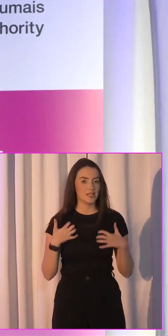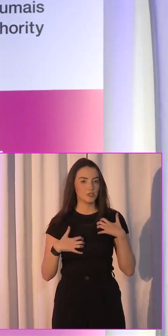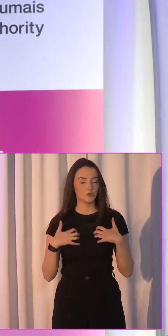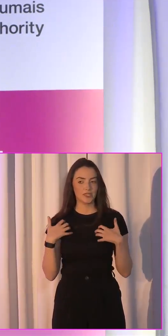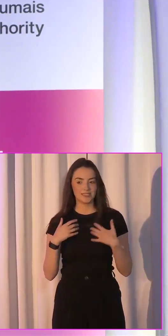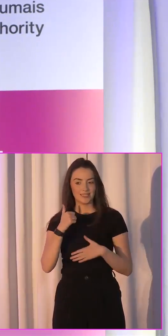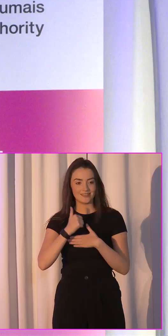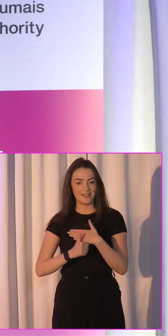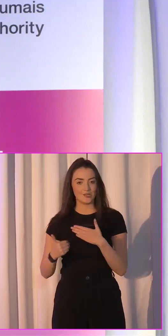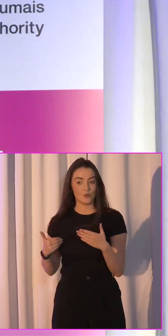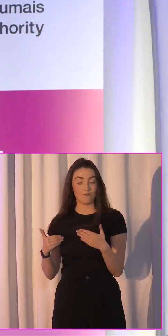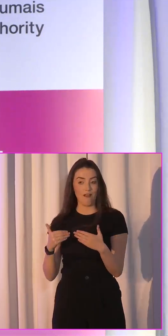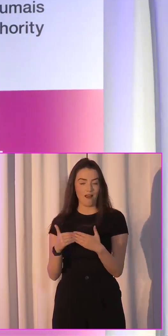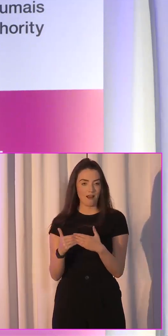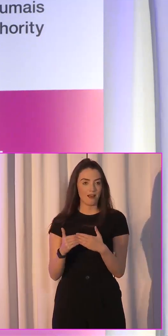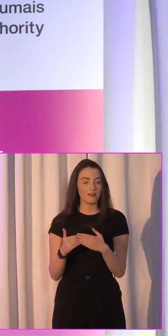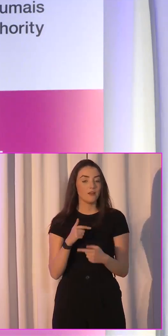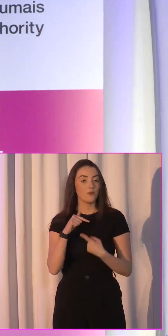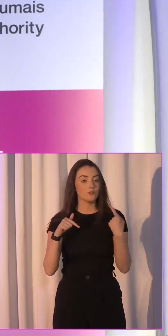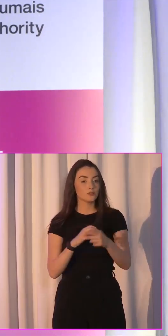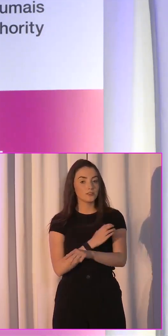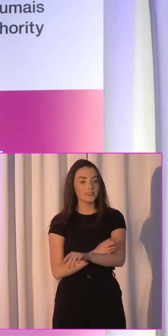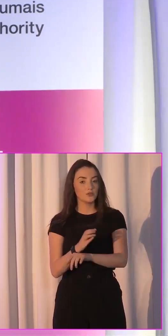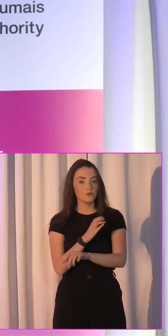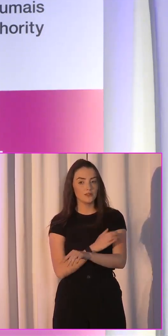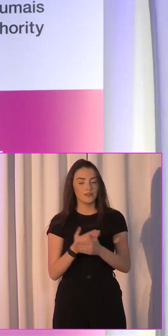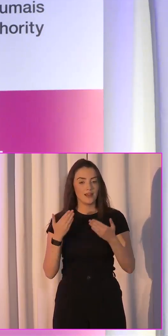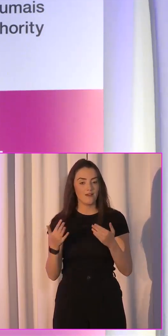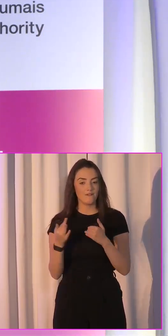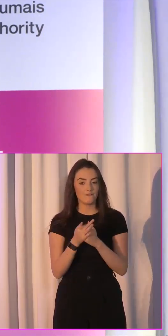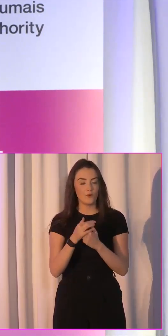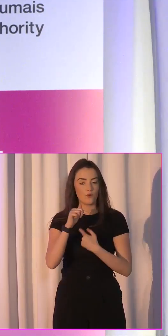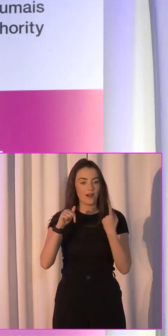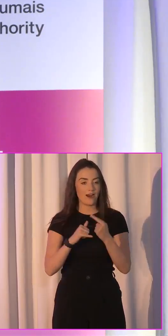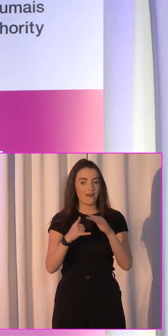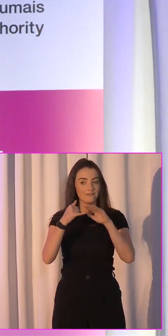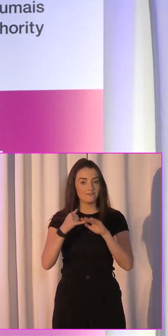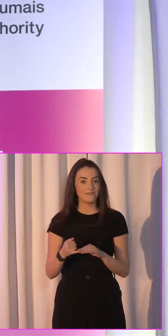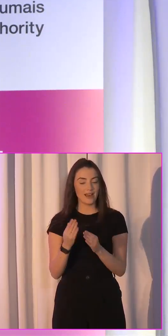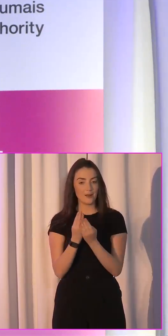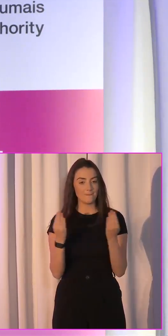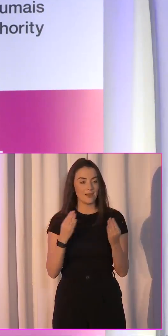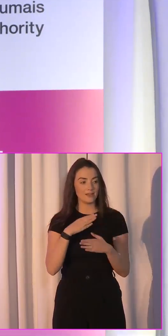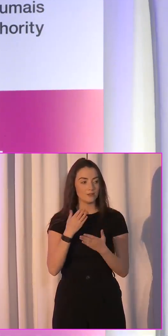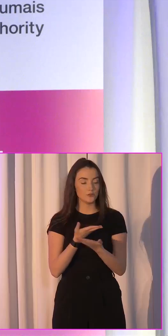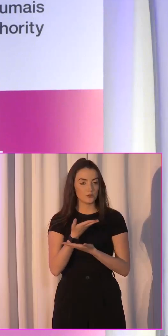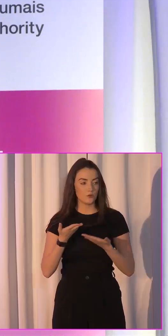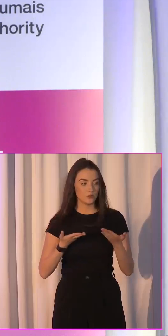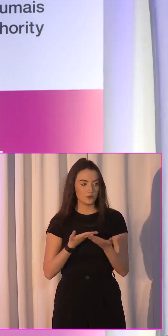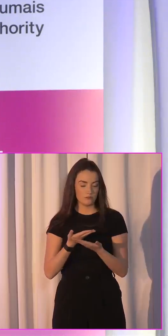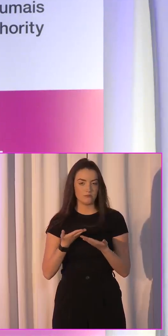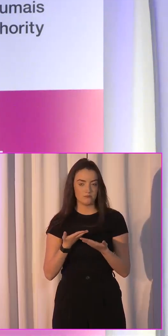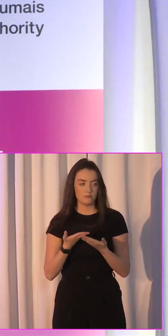fascinating day to date, and we're going to continue that now for our final panel discussion, which is going to